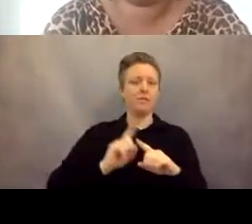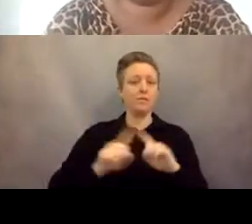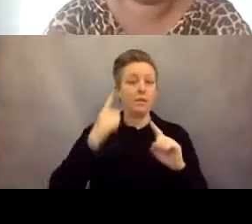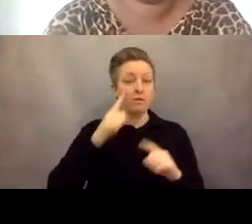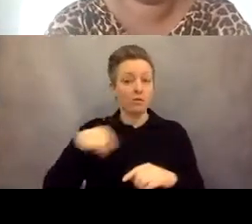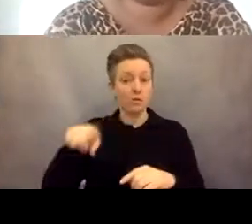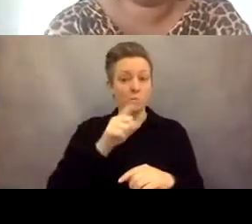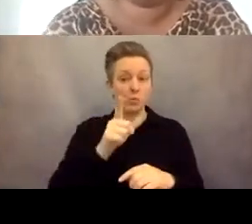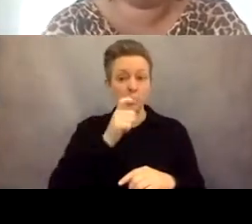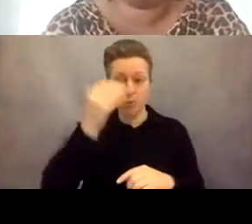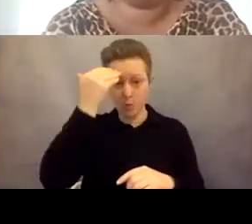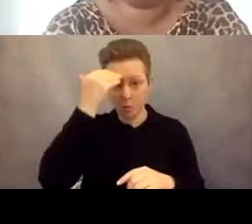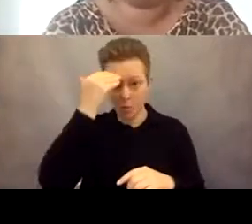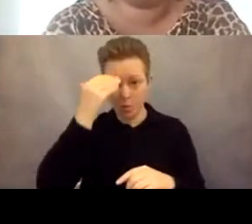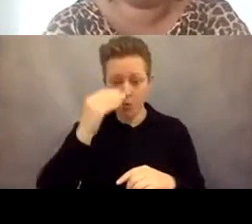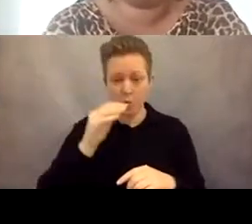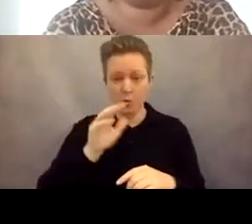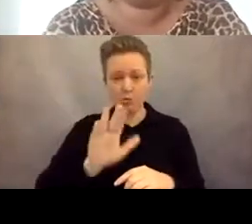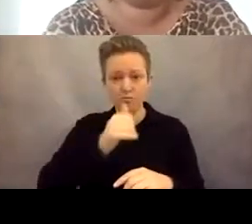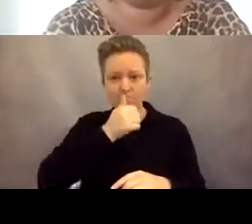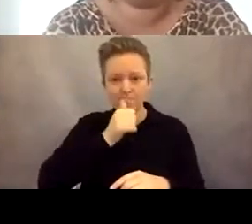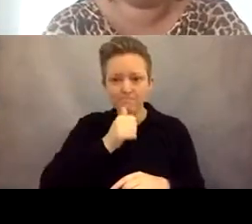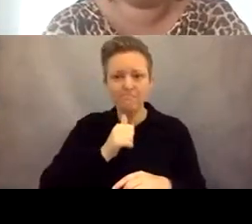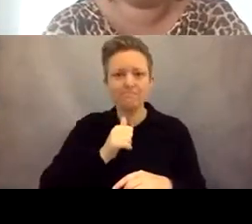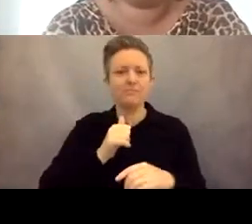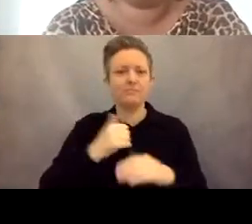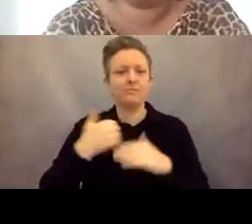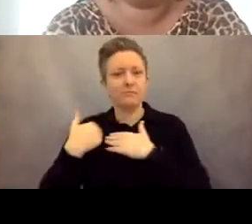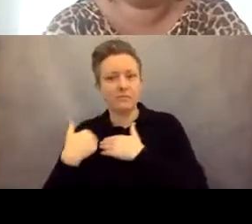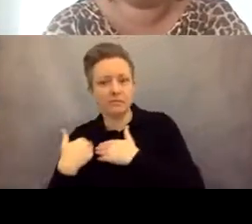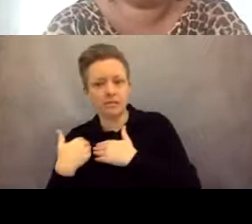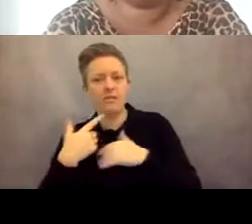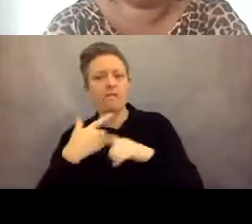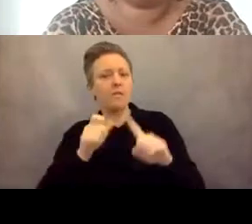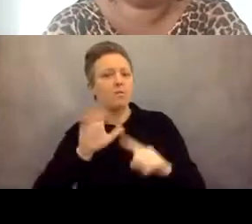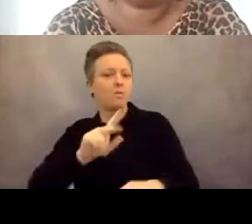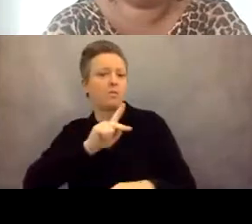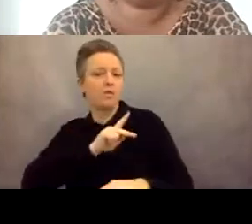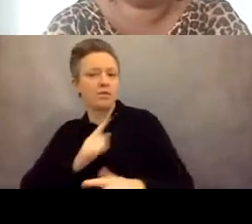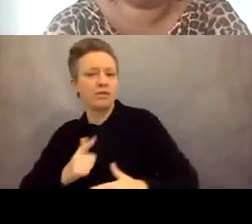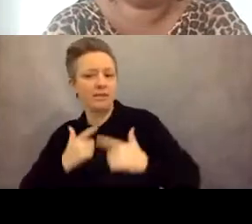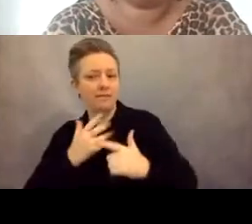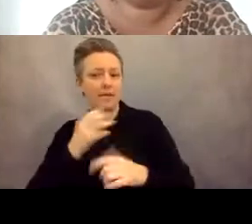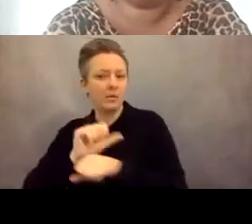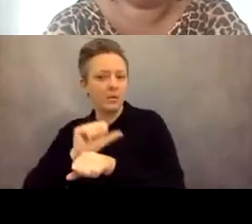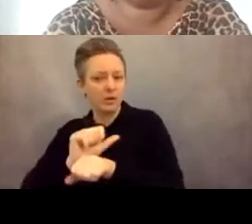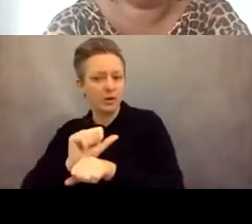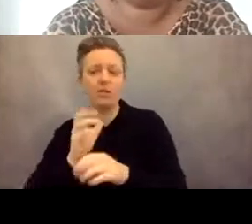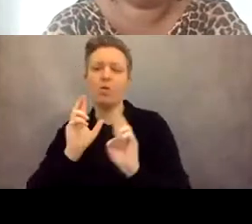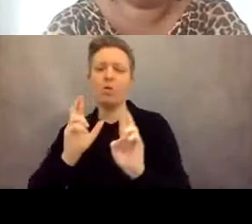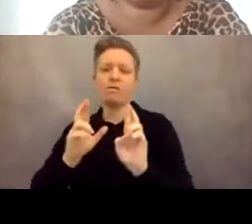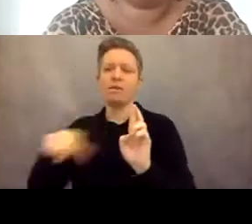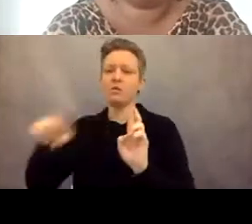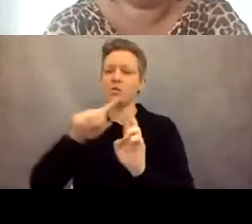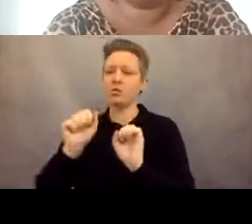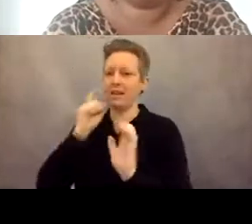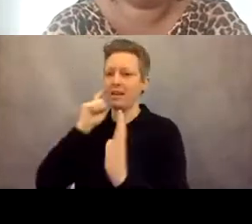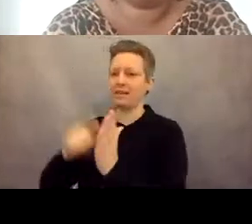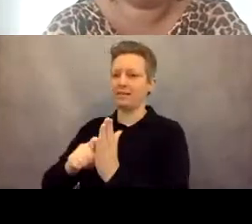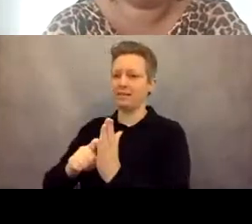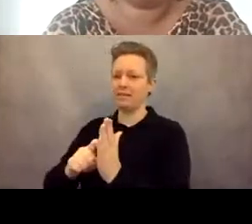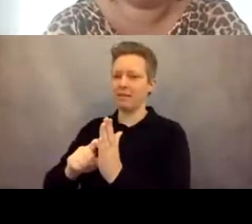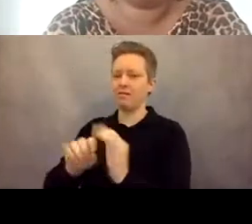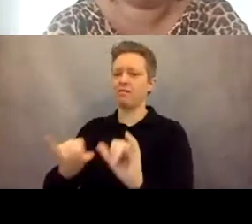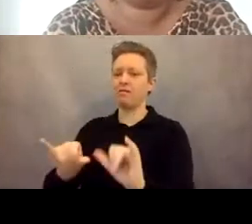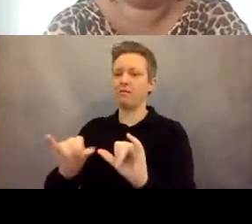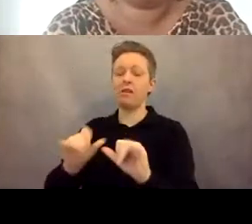toll is and when you feel this toll, either because of what's going on in your personal lives or on the job, that you're able to identify it. But I